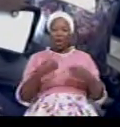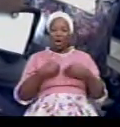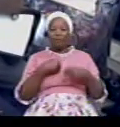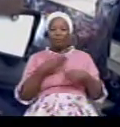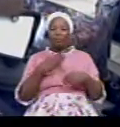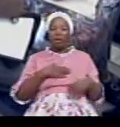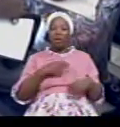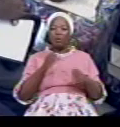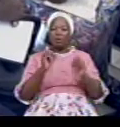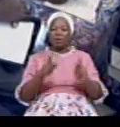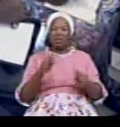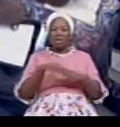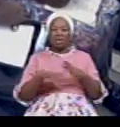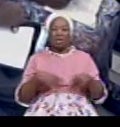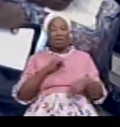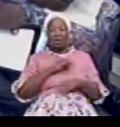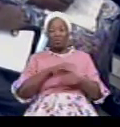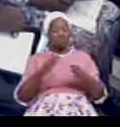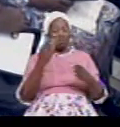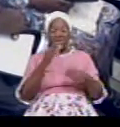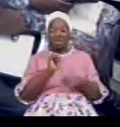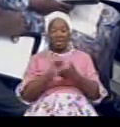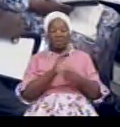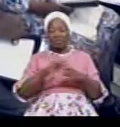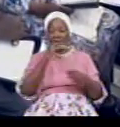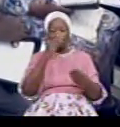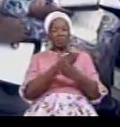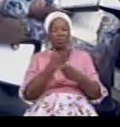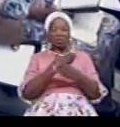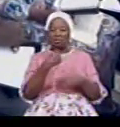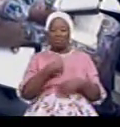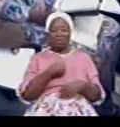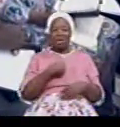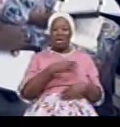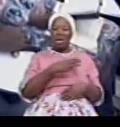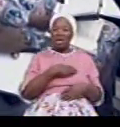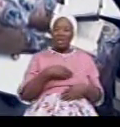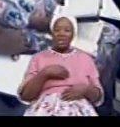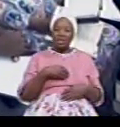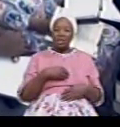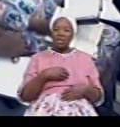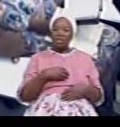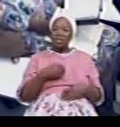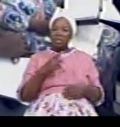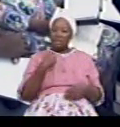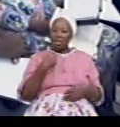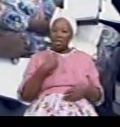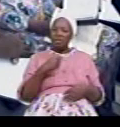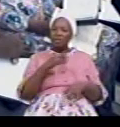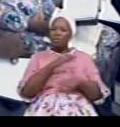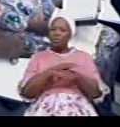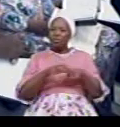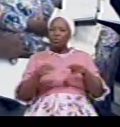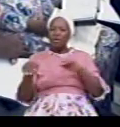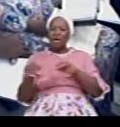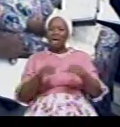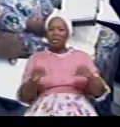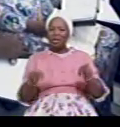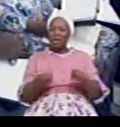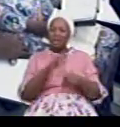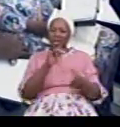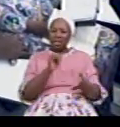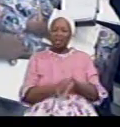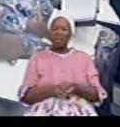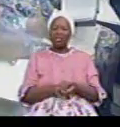The opportunities have slipped away through my fingers. I don't mind. It says, don't act like that.